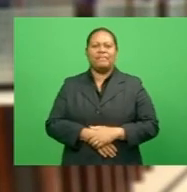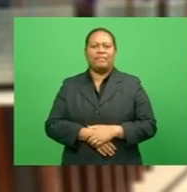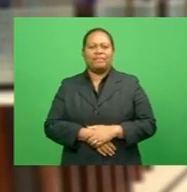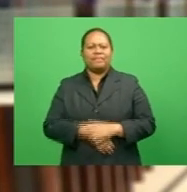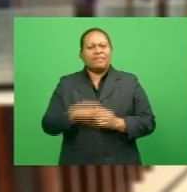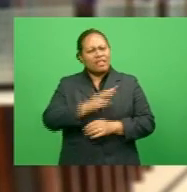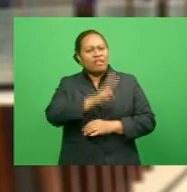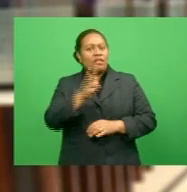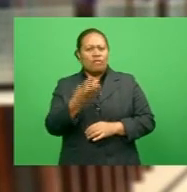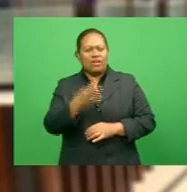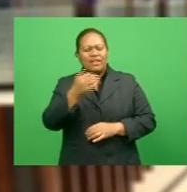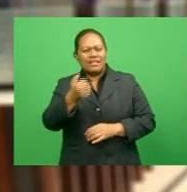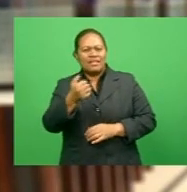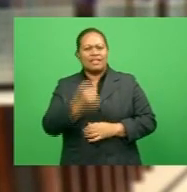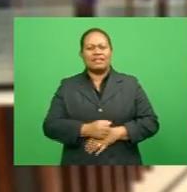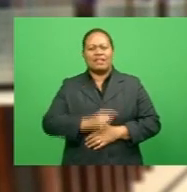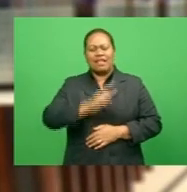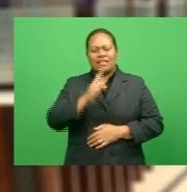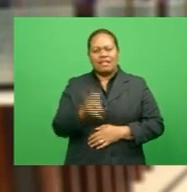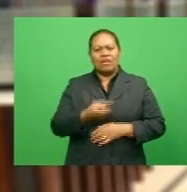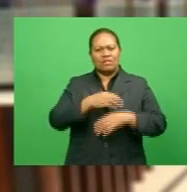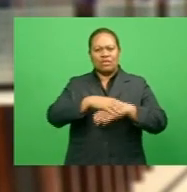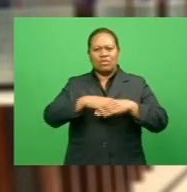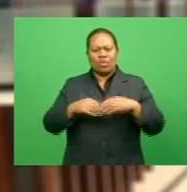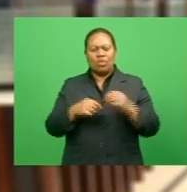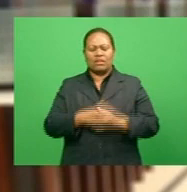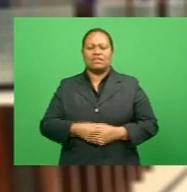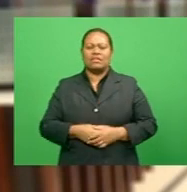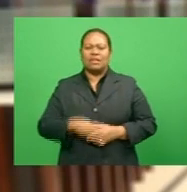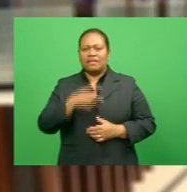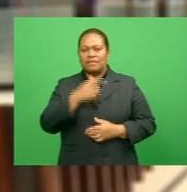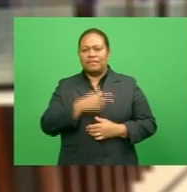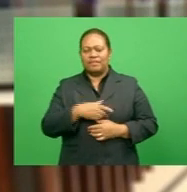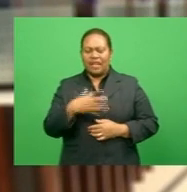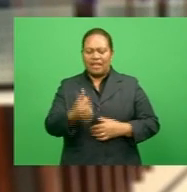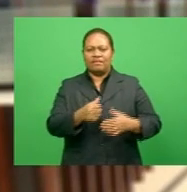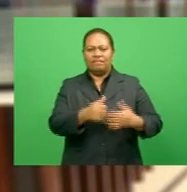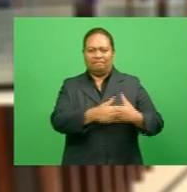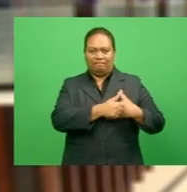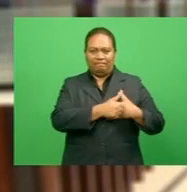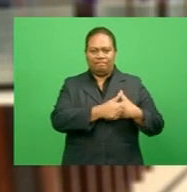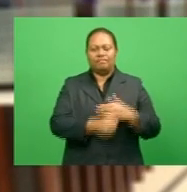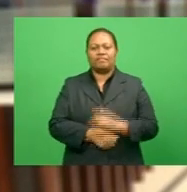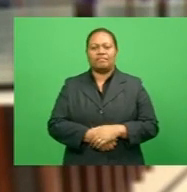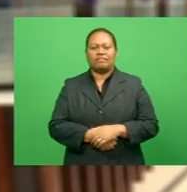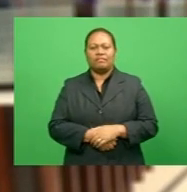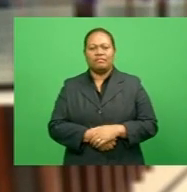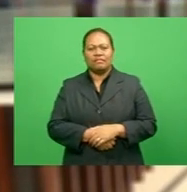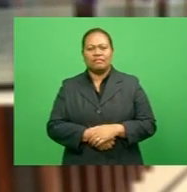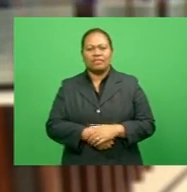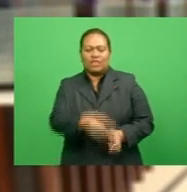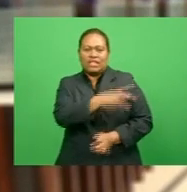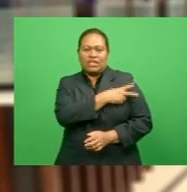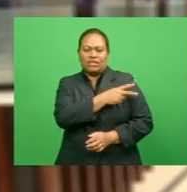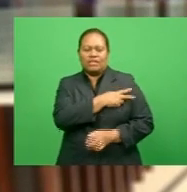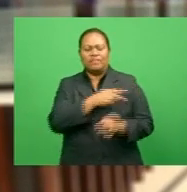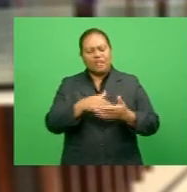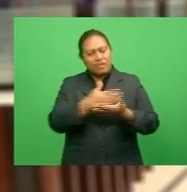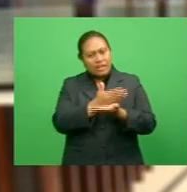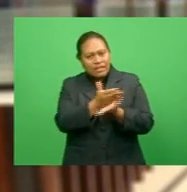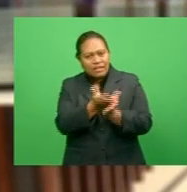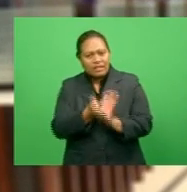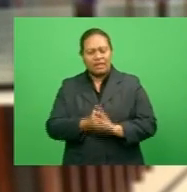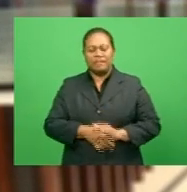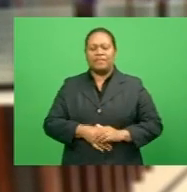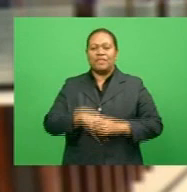of $46,500 were recorded for 10 listed securities. 9 listed stocks recorded share price